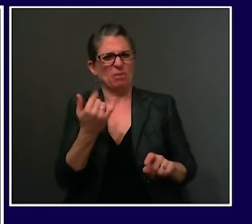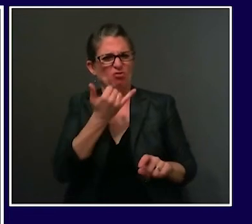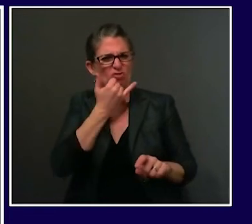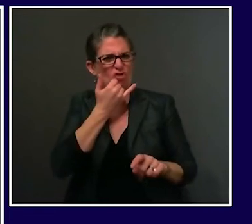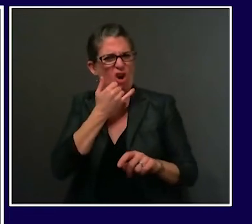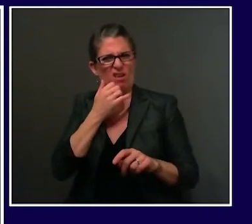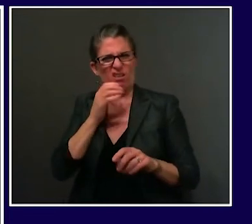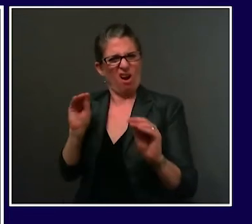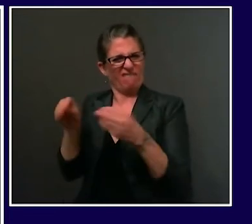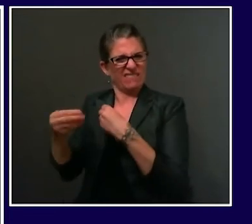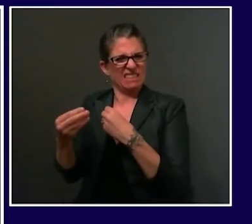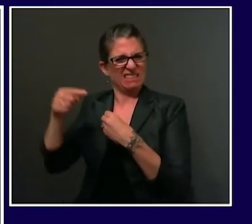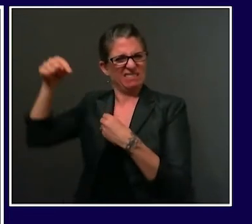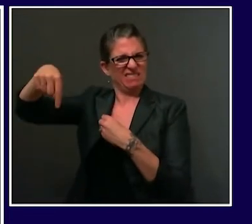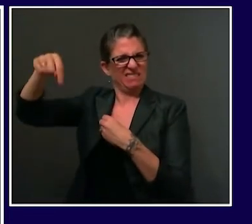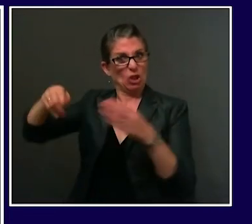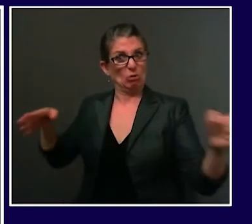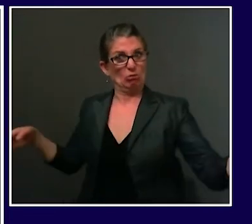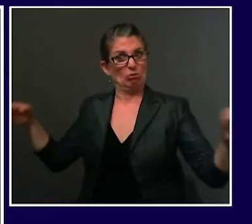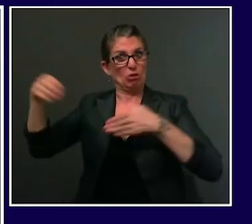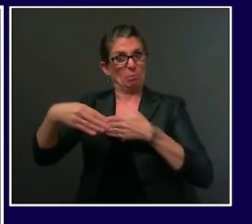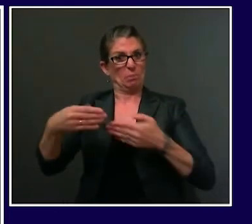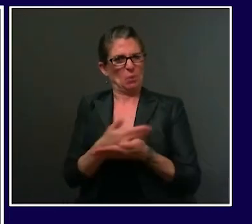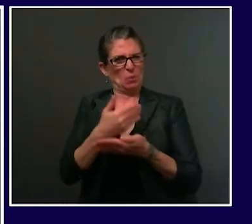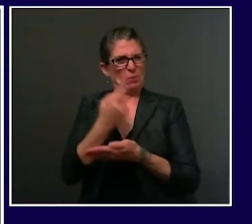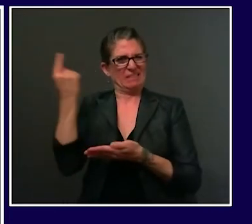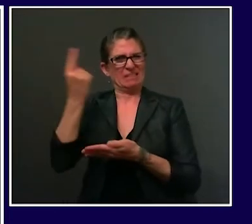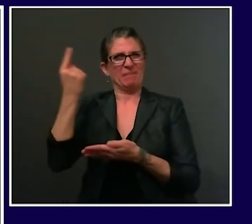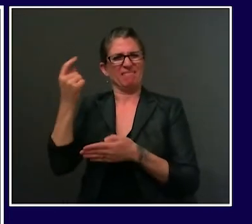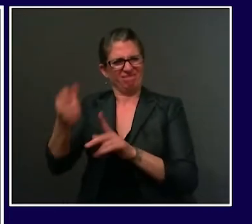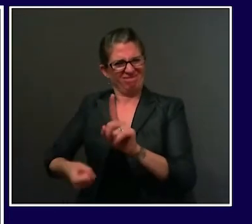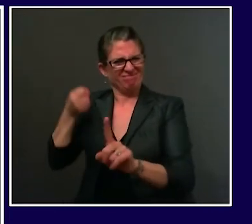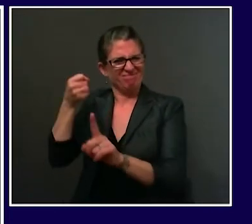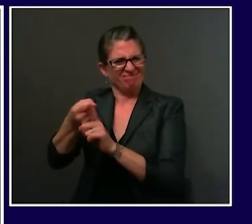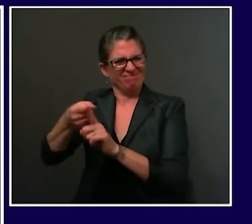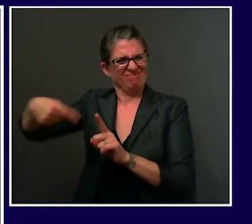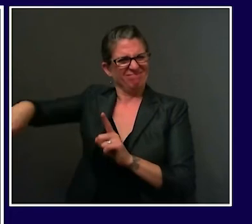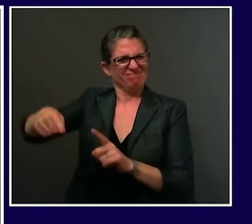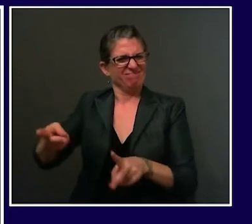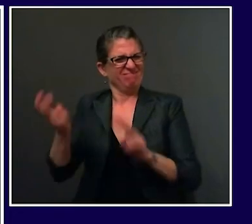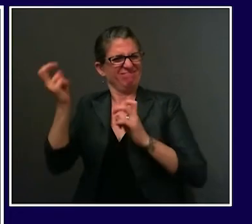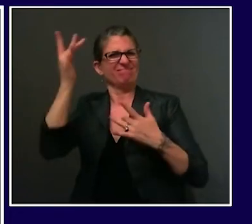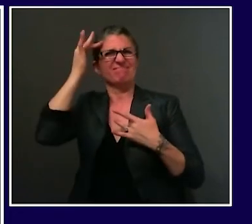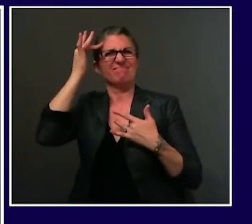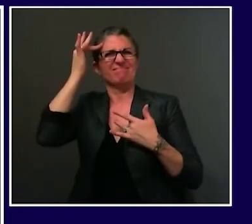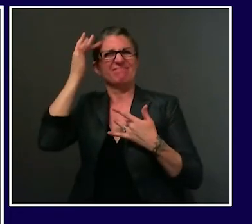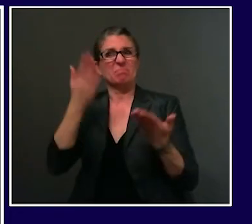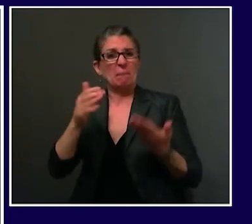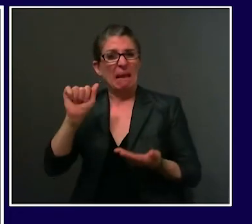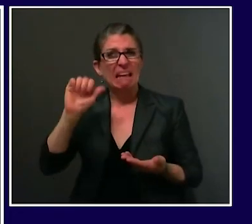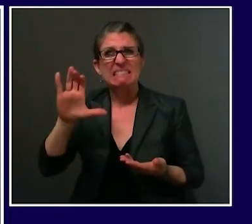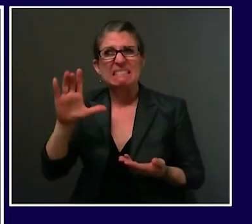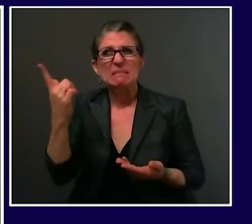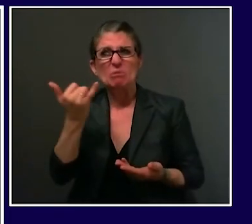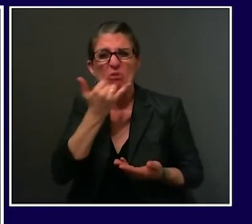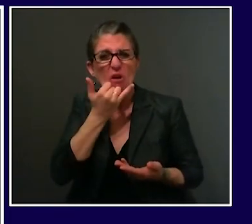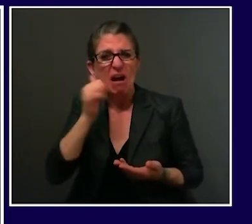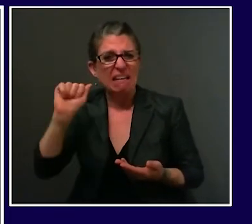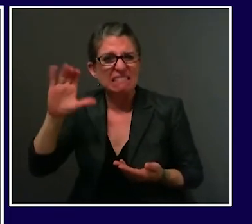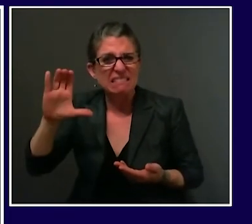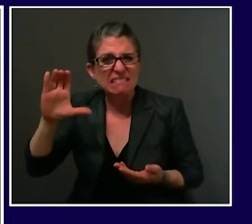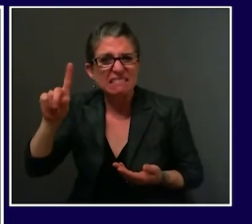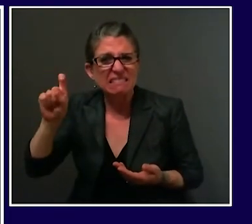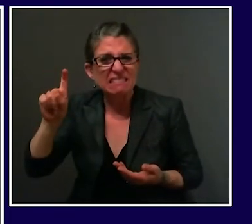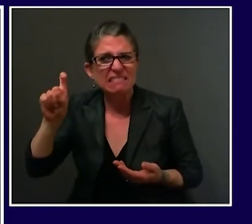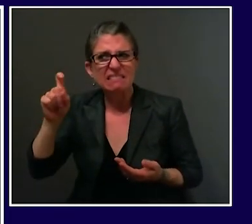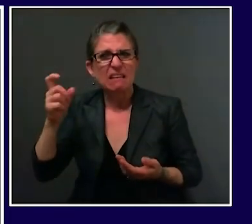to this, or that you're looking at, I suppose. Anything along those lines? The answer is